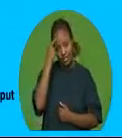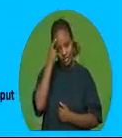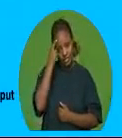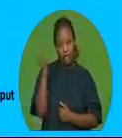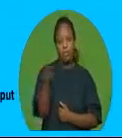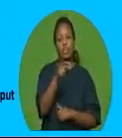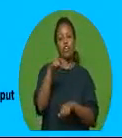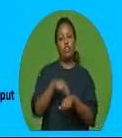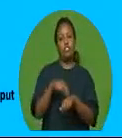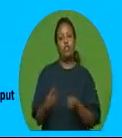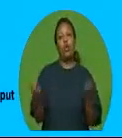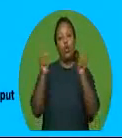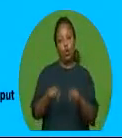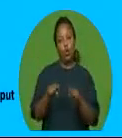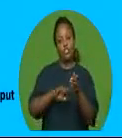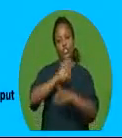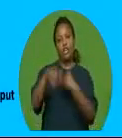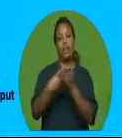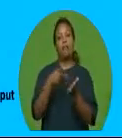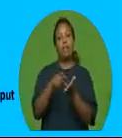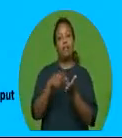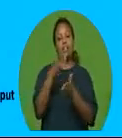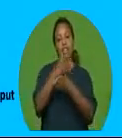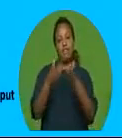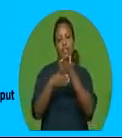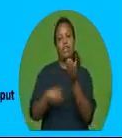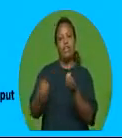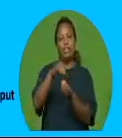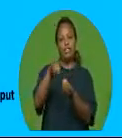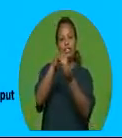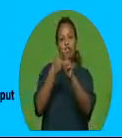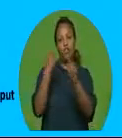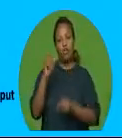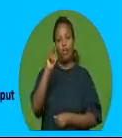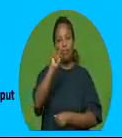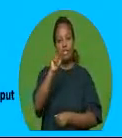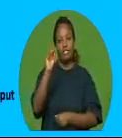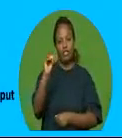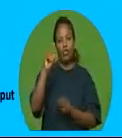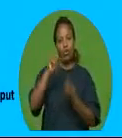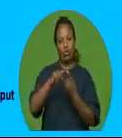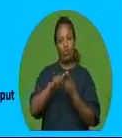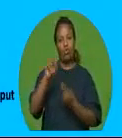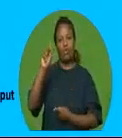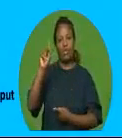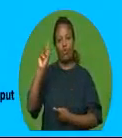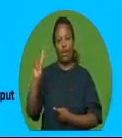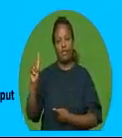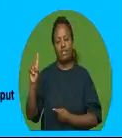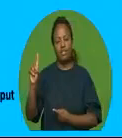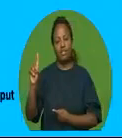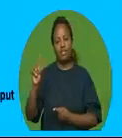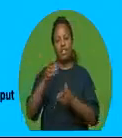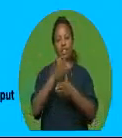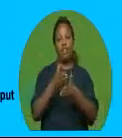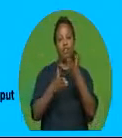factors being constant, when the general price level increases, from P0 to